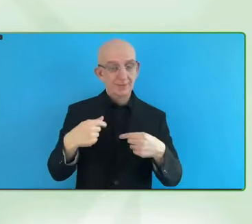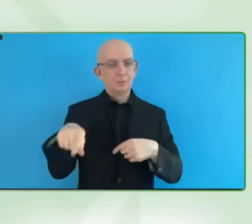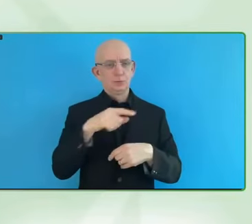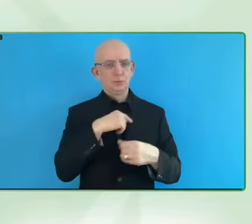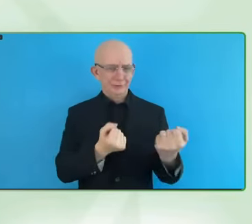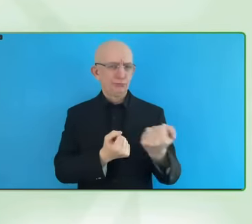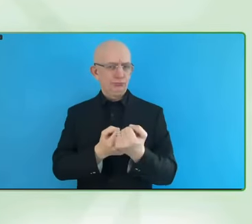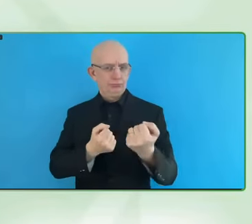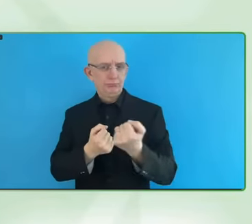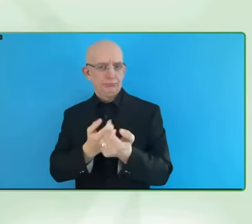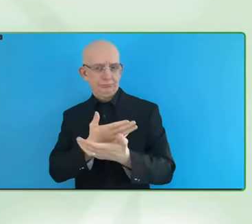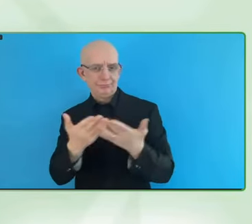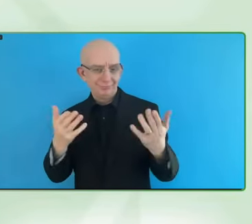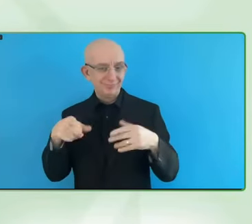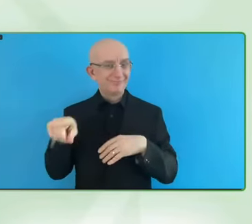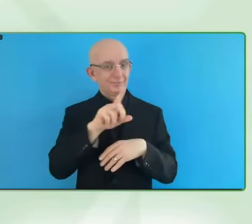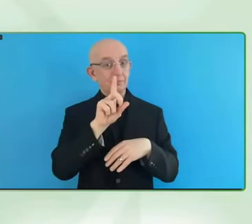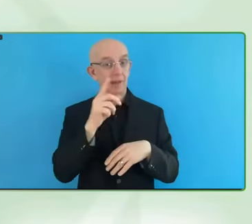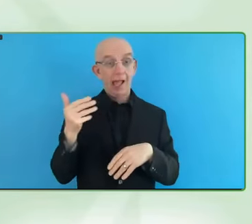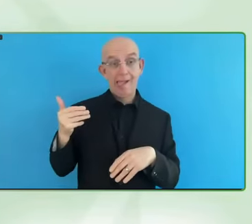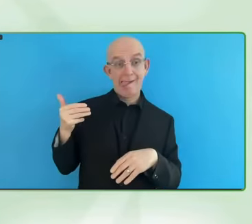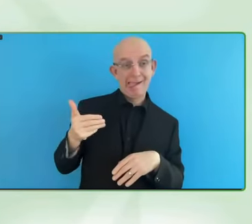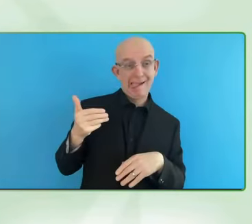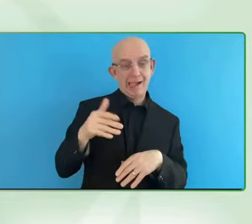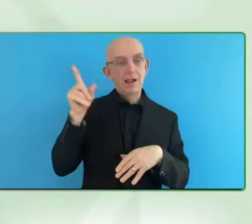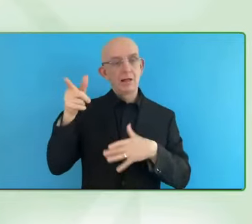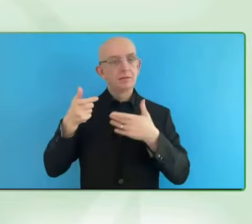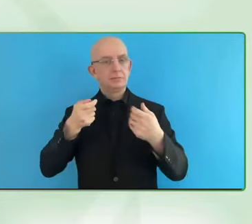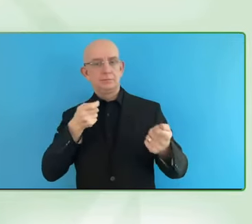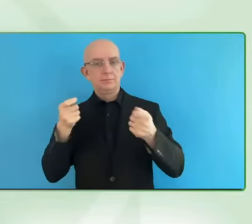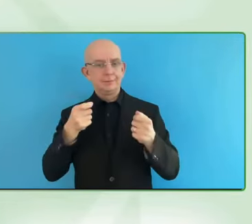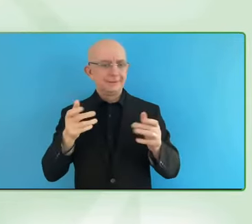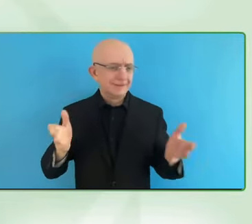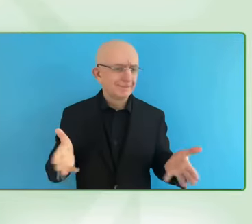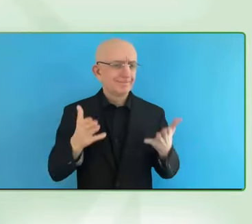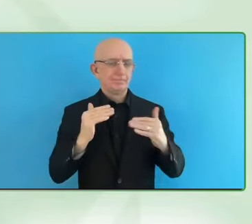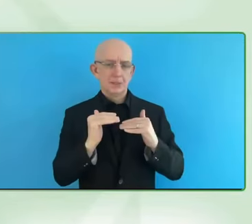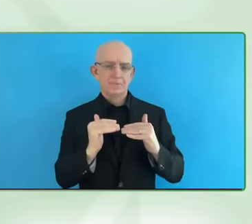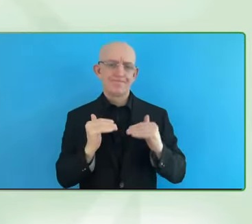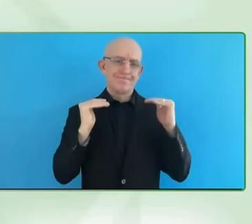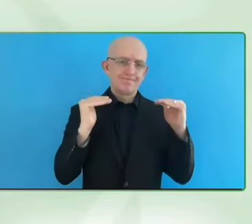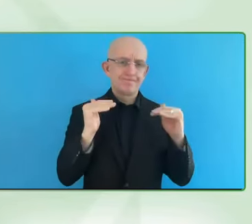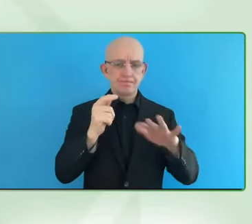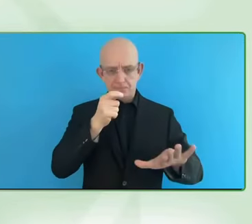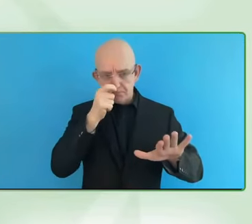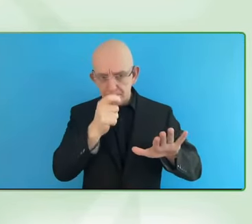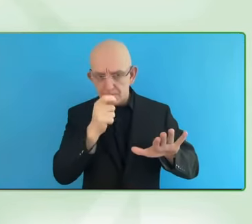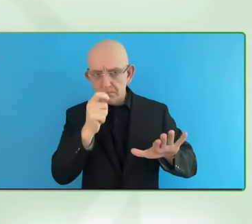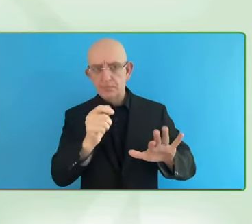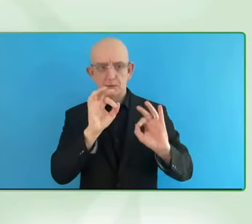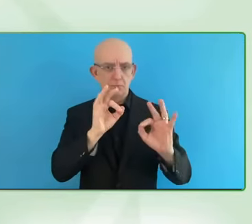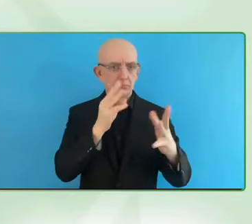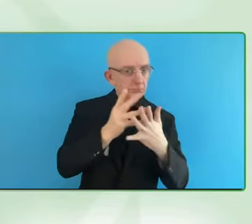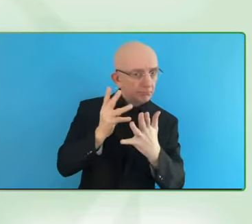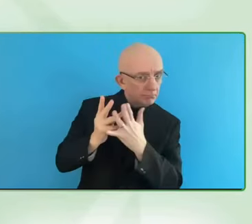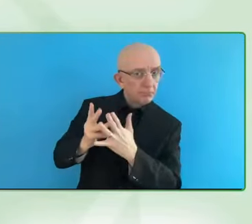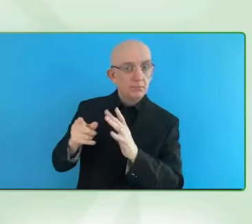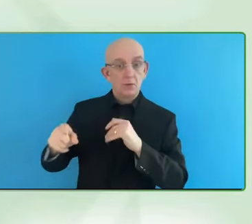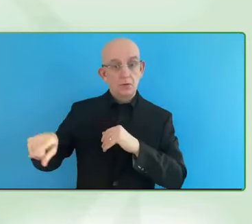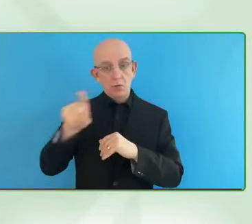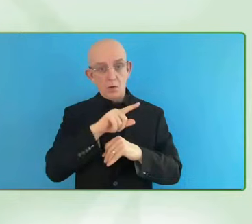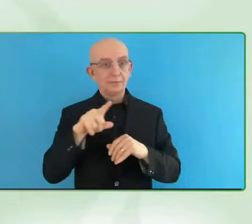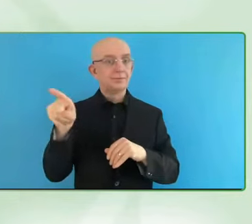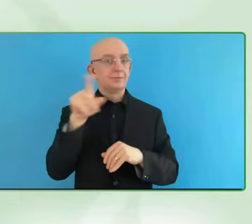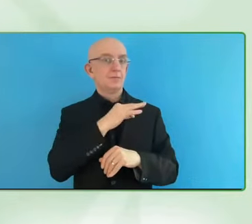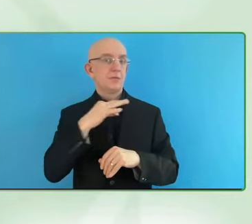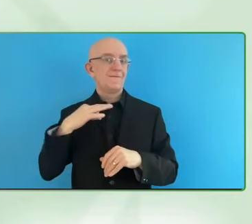giving them more money now to make more inspections and to even give sanctions. Okay. So I think we have to sort